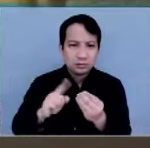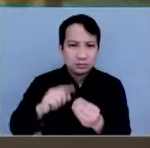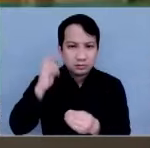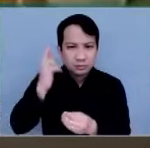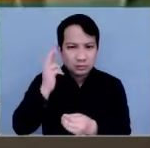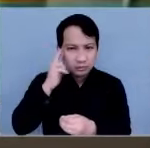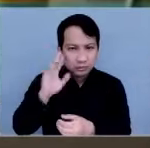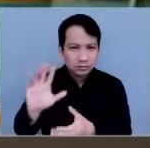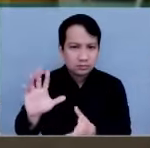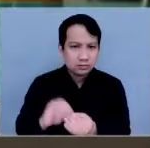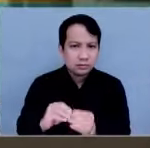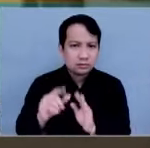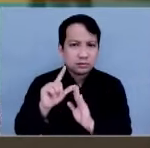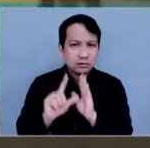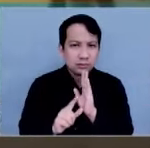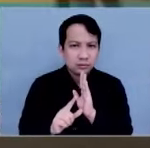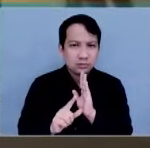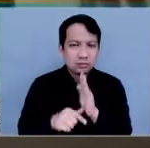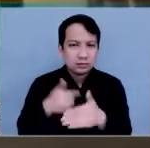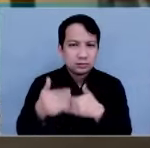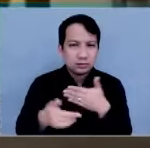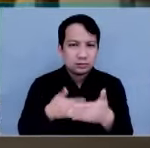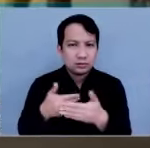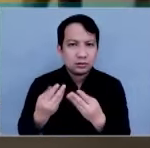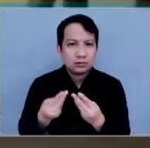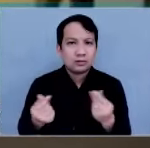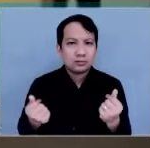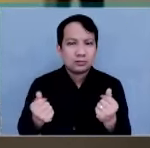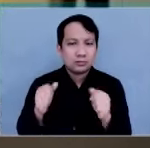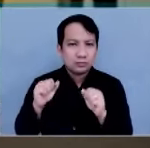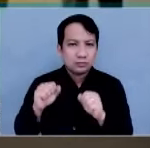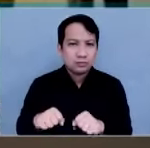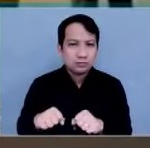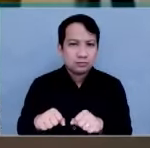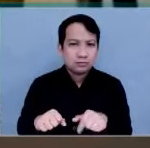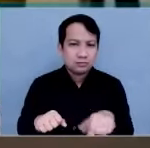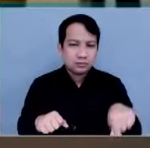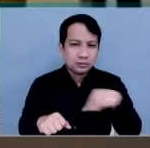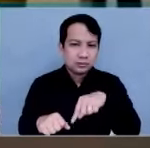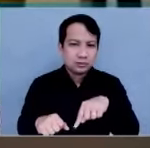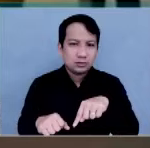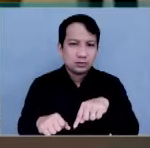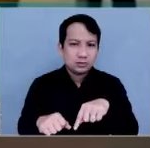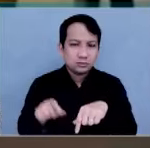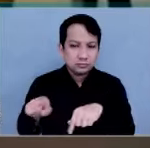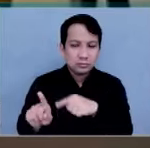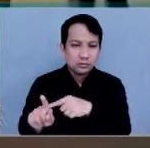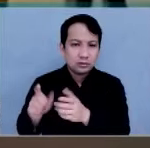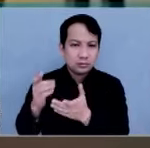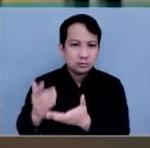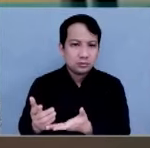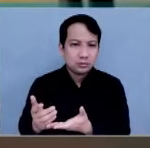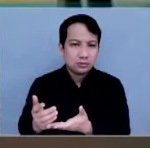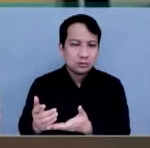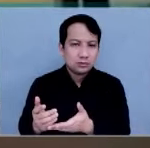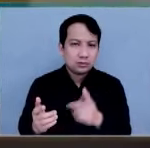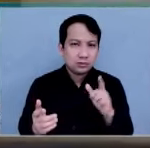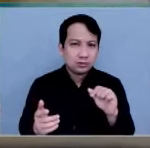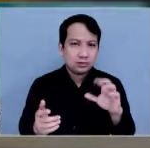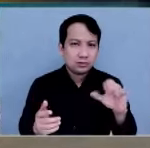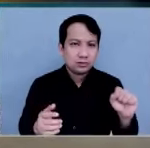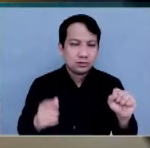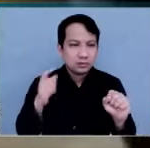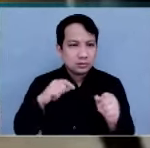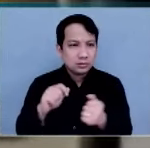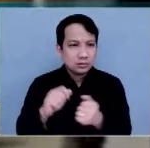kasi legal remedy yun which can be availed of by any accused. Lacson versus Executive Secretary,